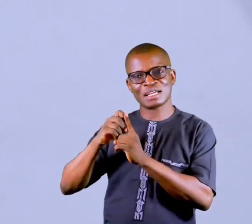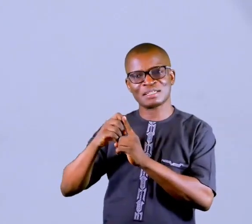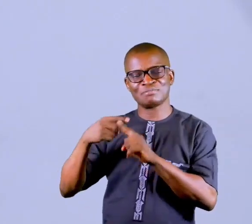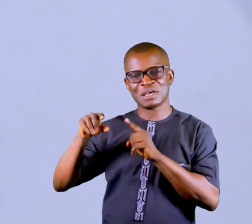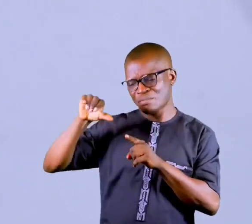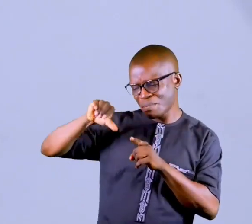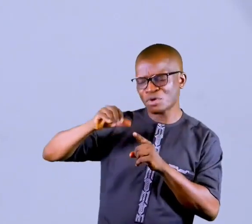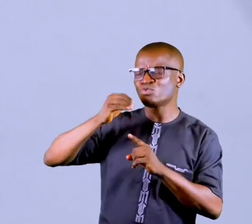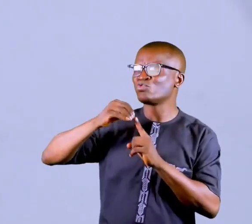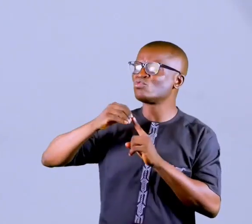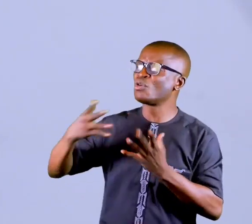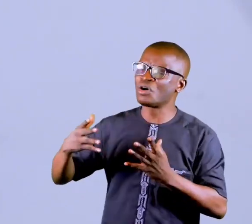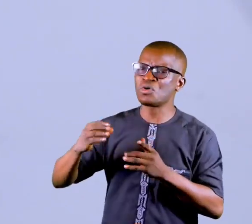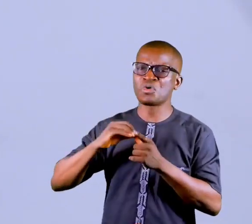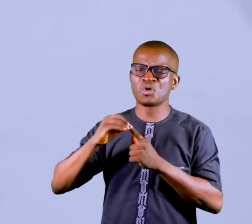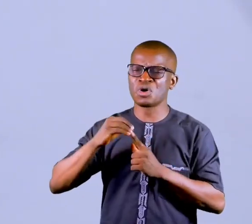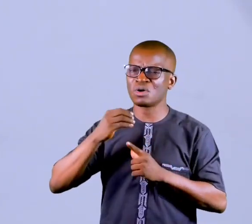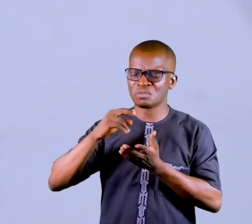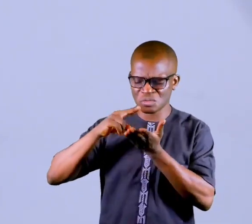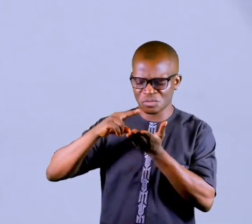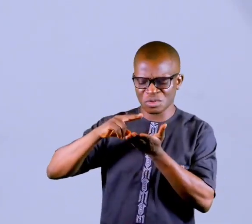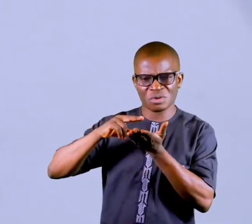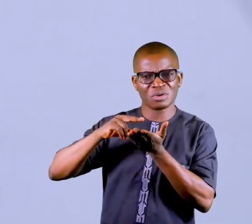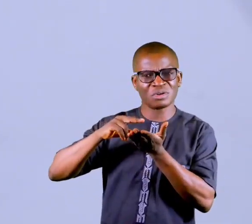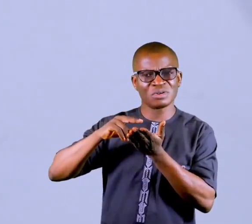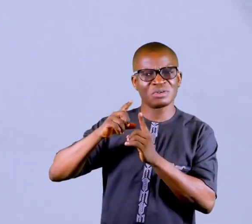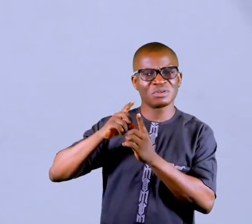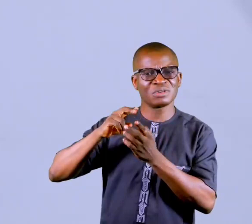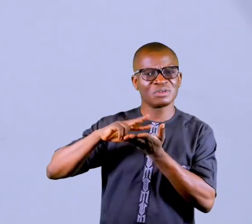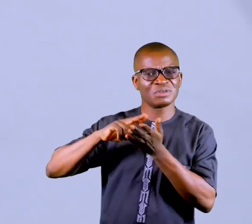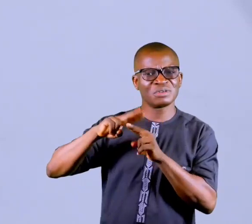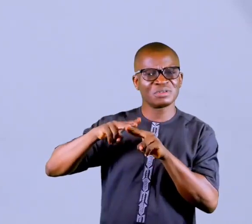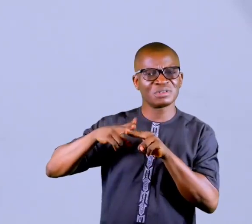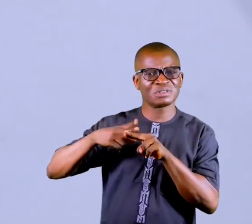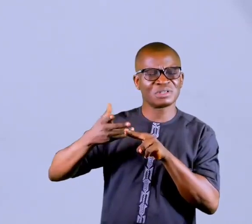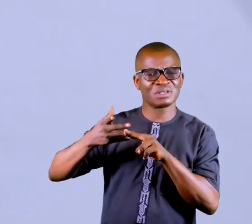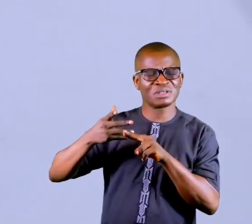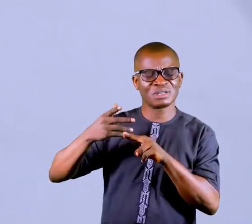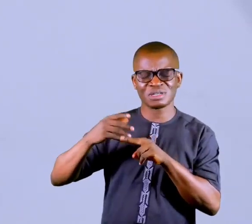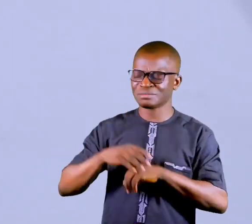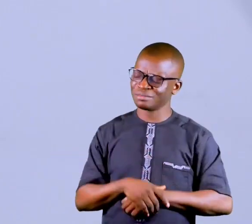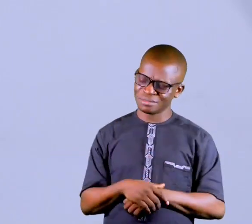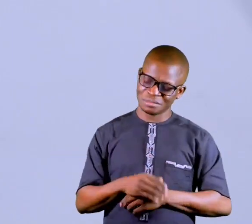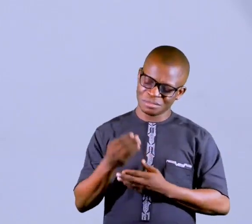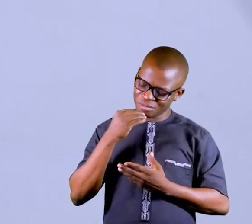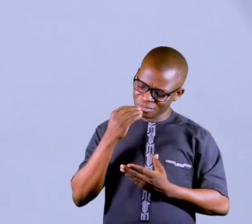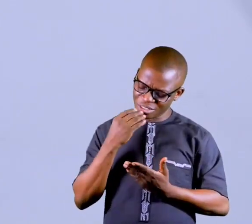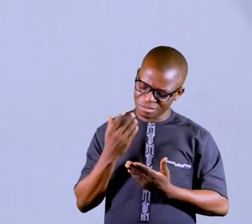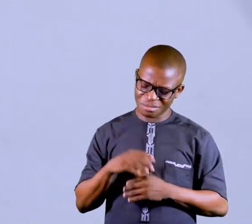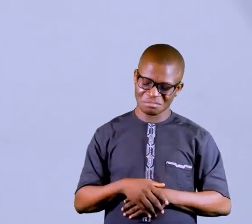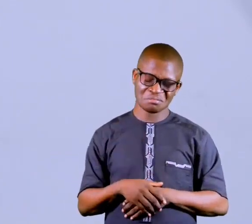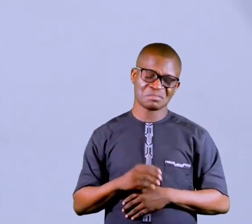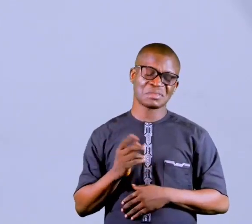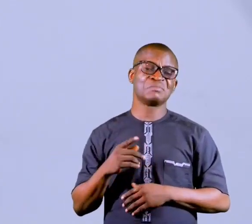or there isn't enough salt, and all you can think of is, okay, it is nice, but next